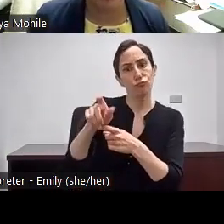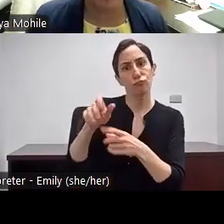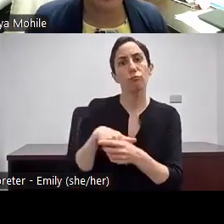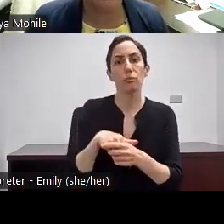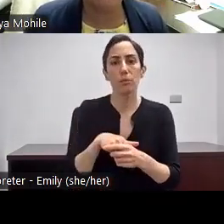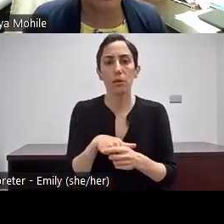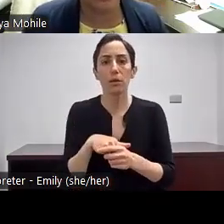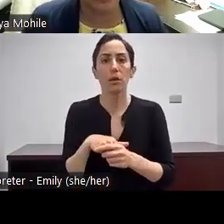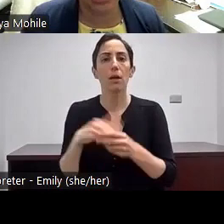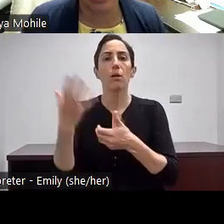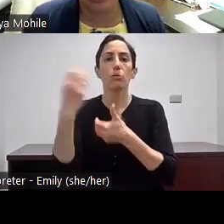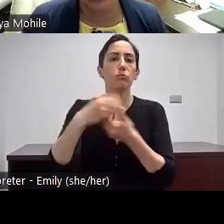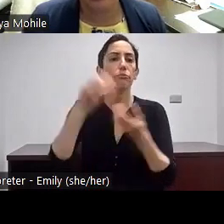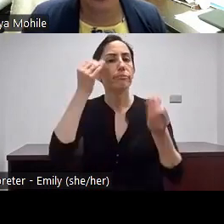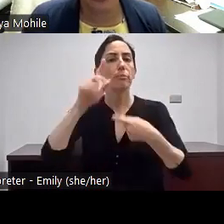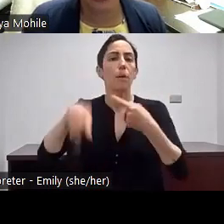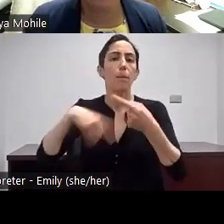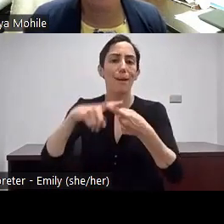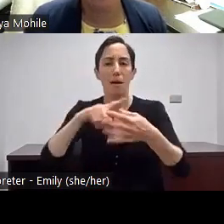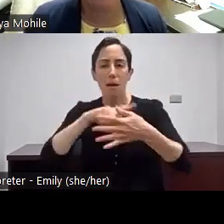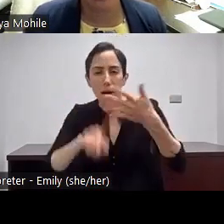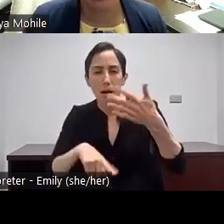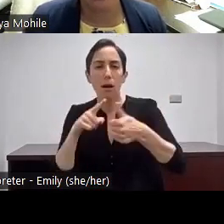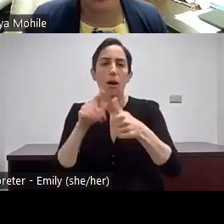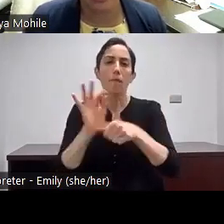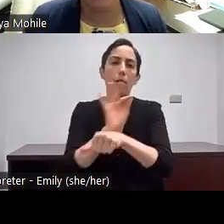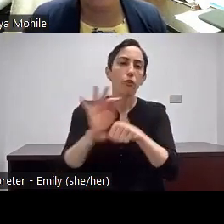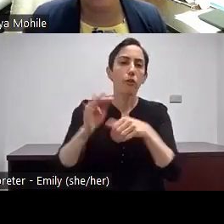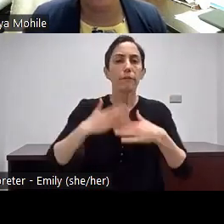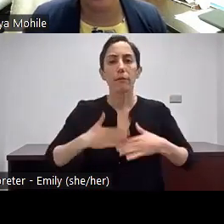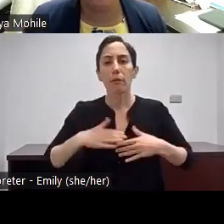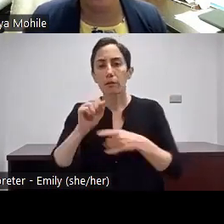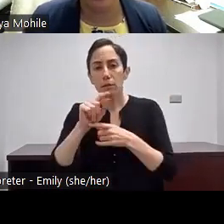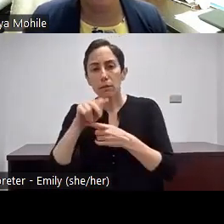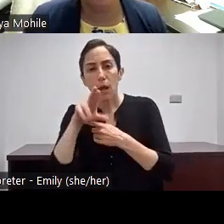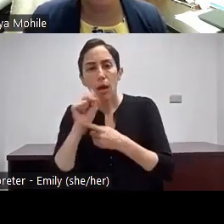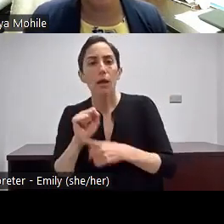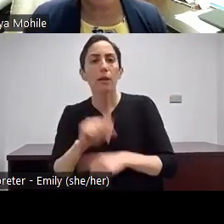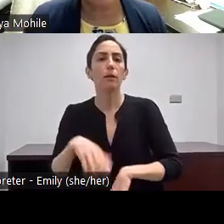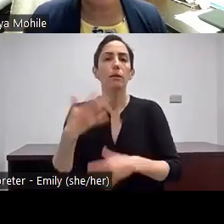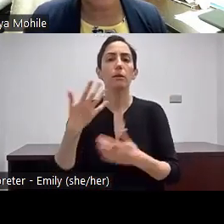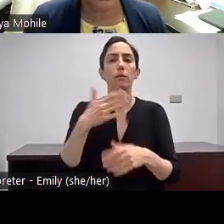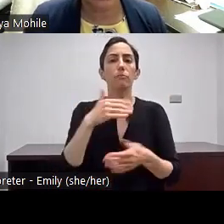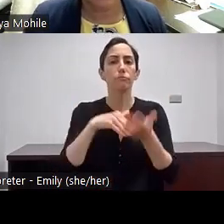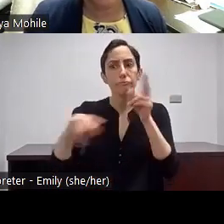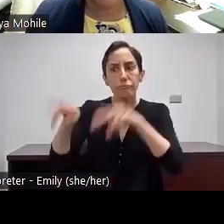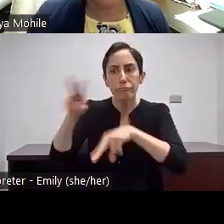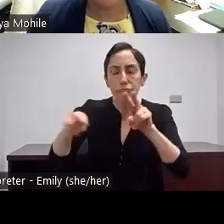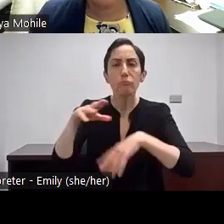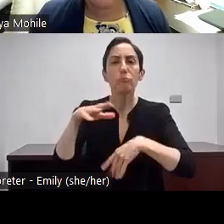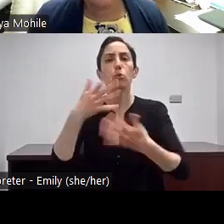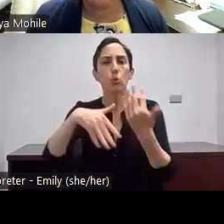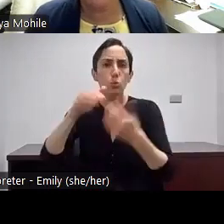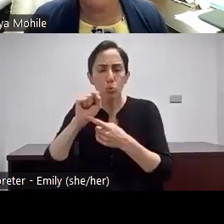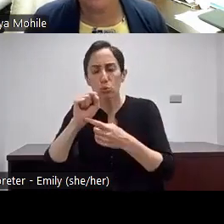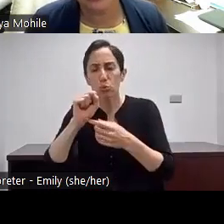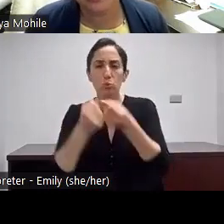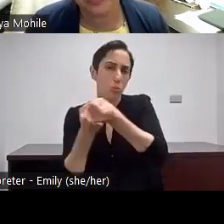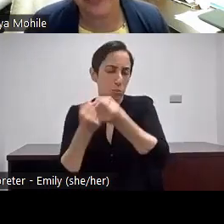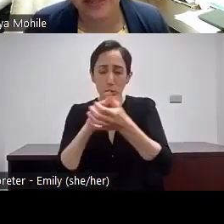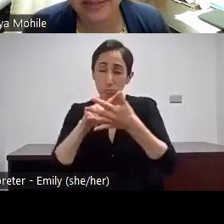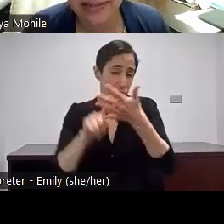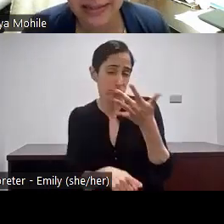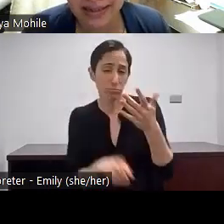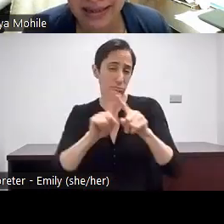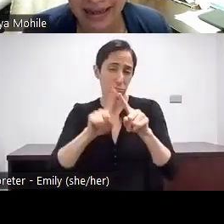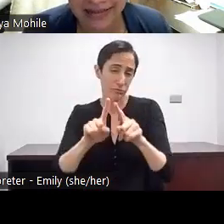performance, comorbidities, cognition, nutrition, psychological status, and social support. And we know that geriatric